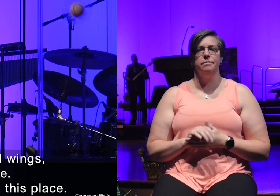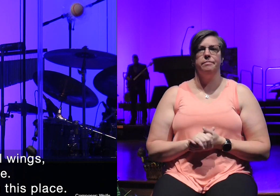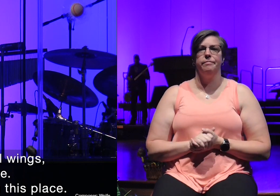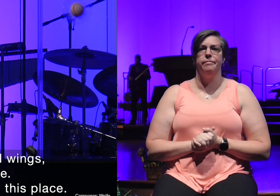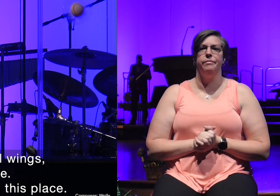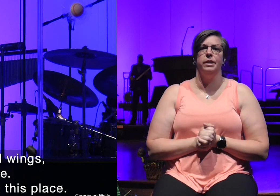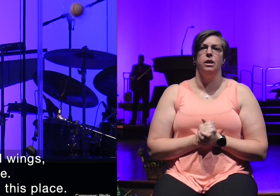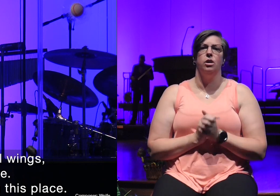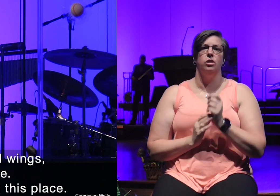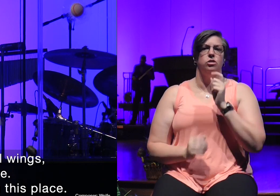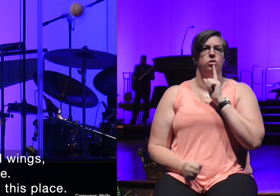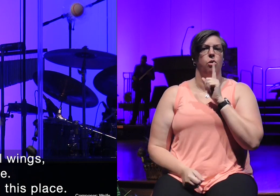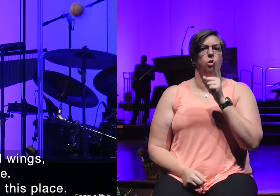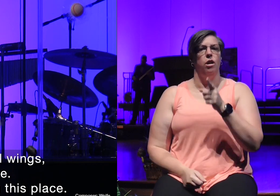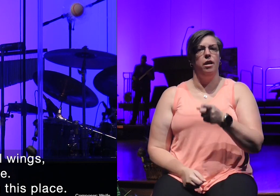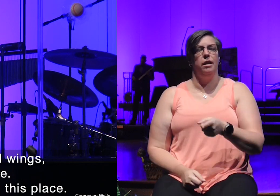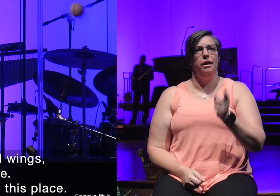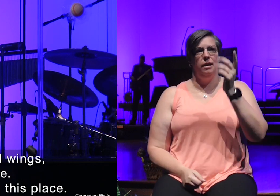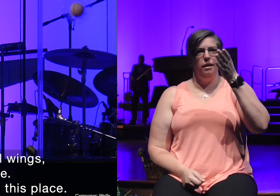face.